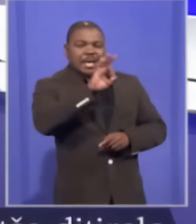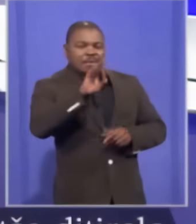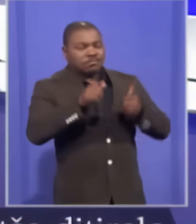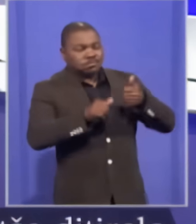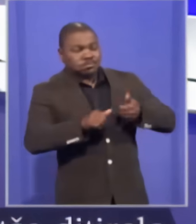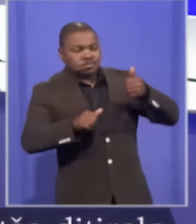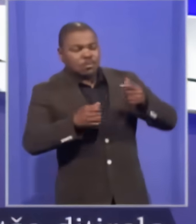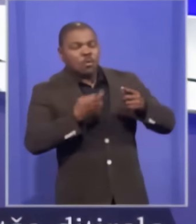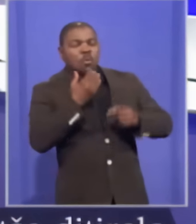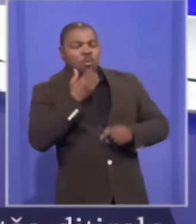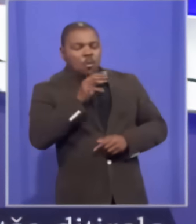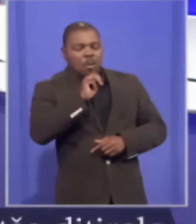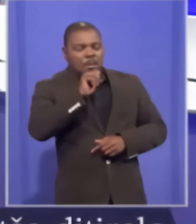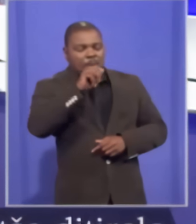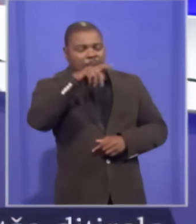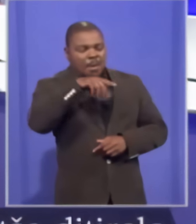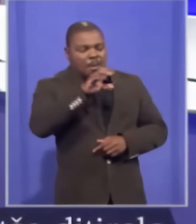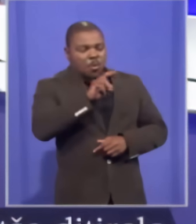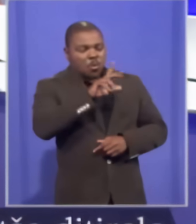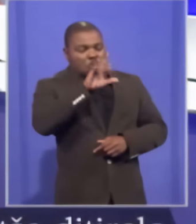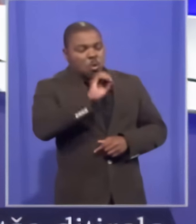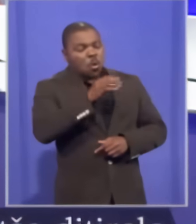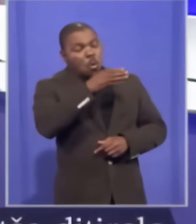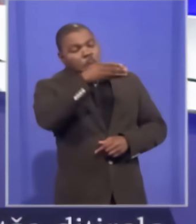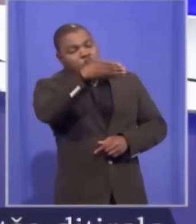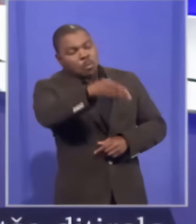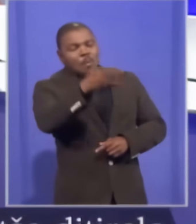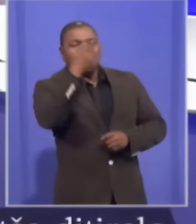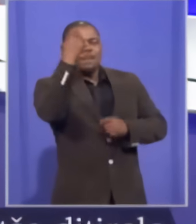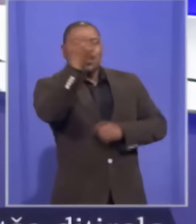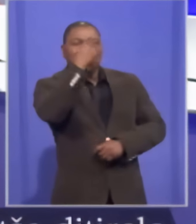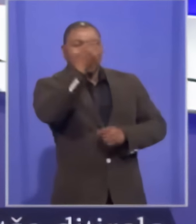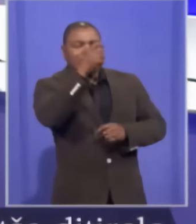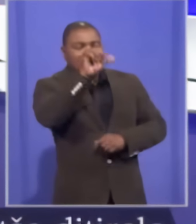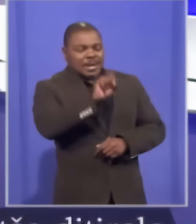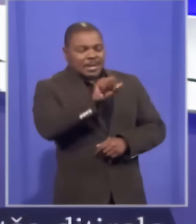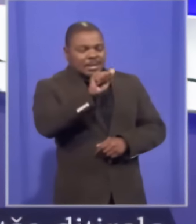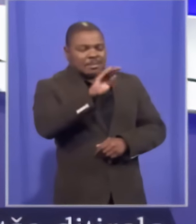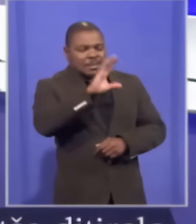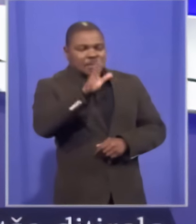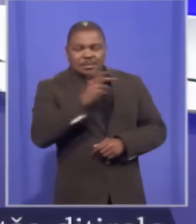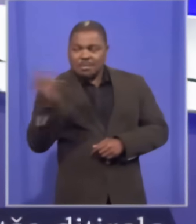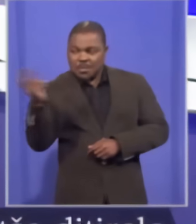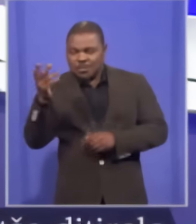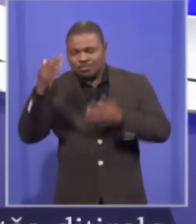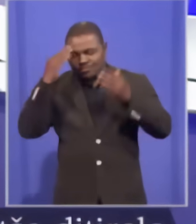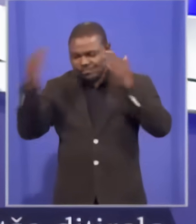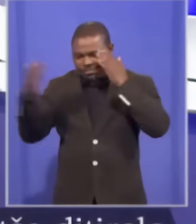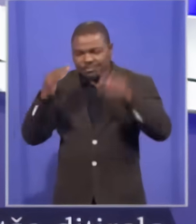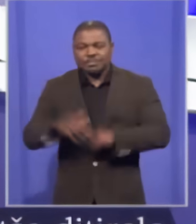Limpopo Lawrence Mapoulo yo a lego ka meagong ya kgašo ka Polokwane. Re a lotšha bobeding bja lena.